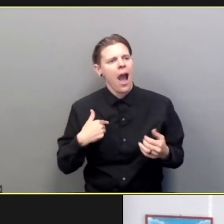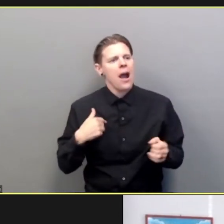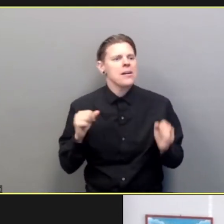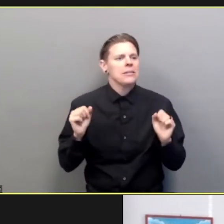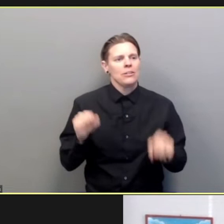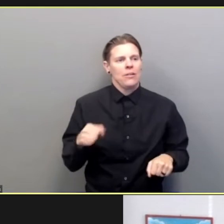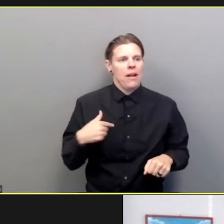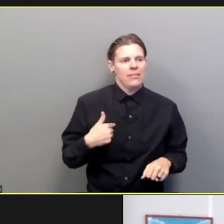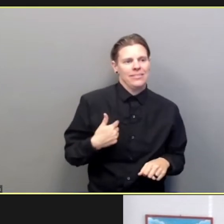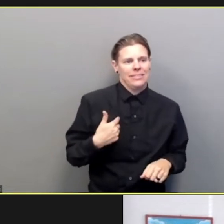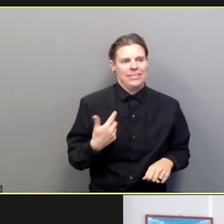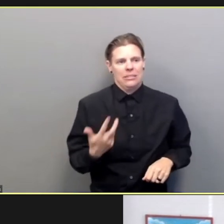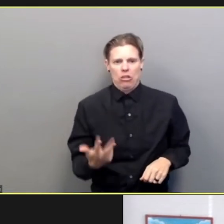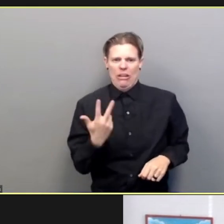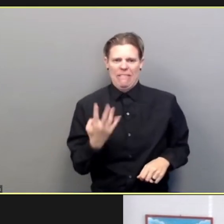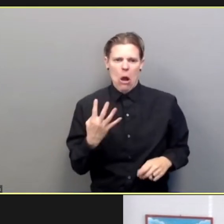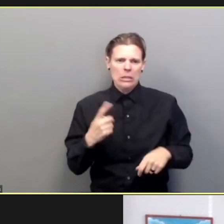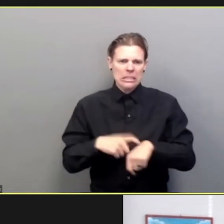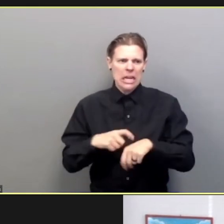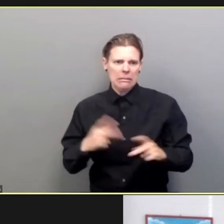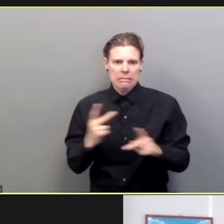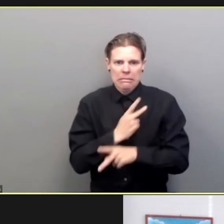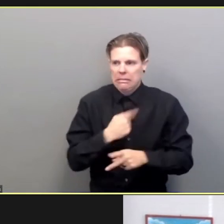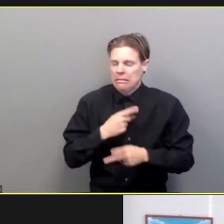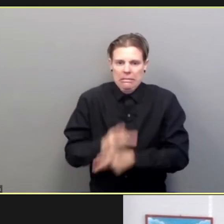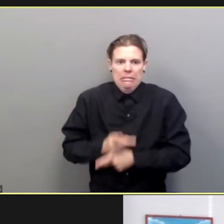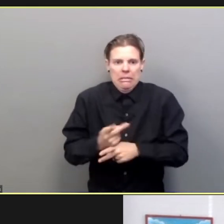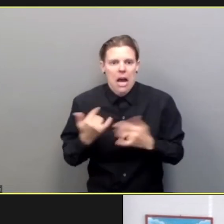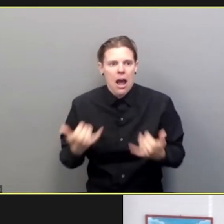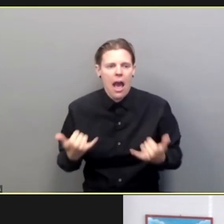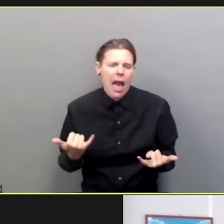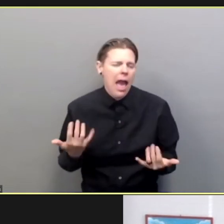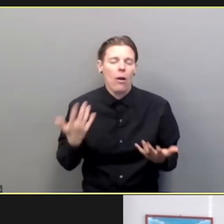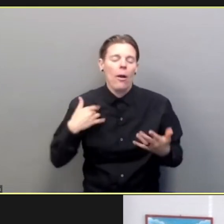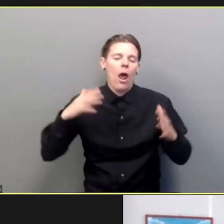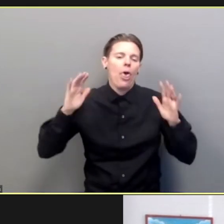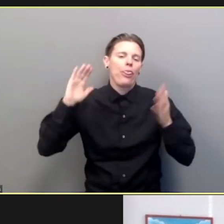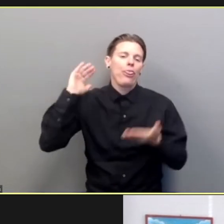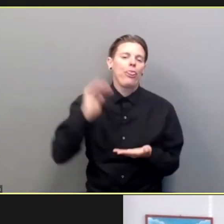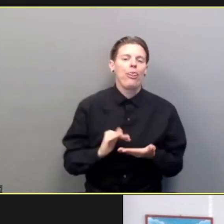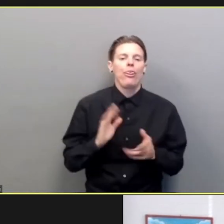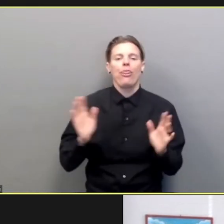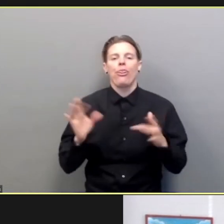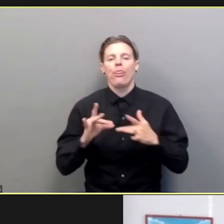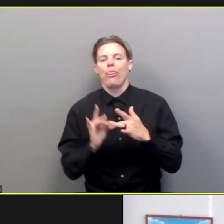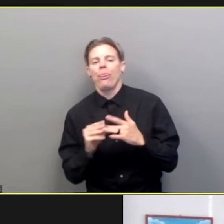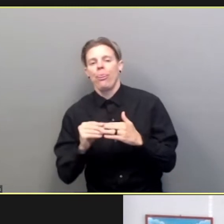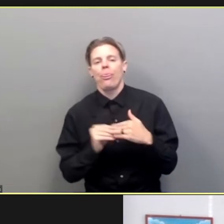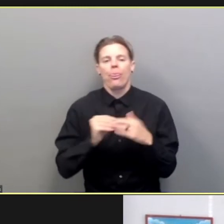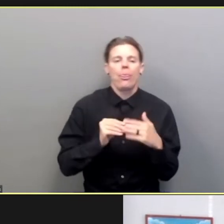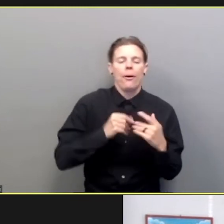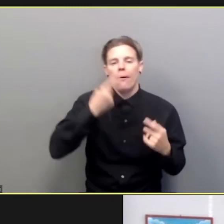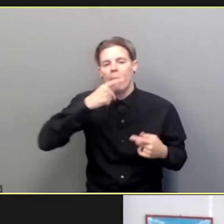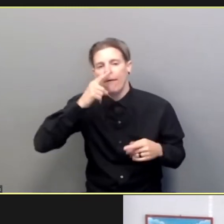to July 1st when we go out, if we do go out and do those sorts of things. You know, I think